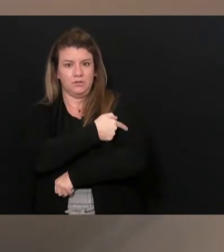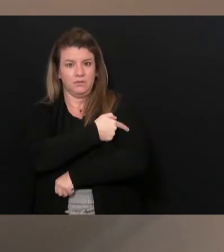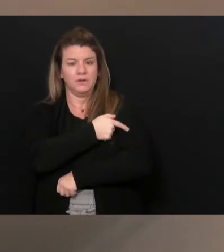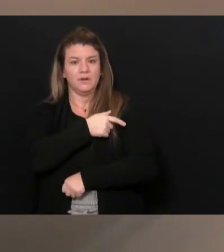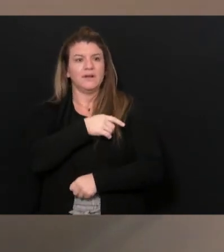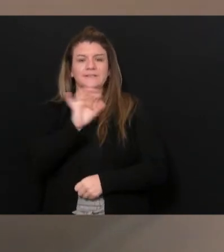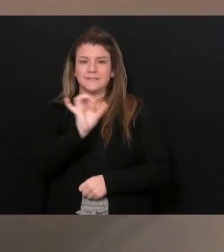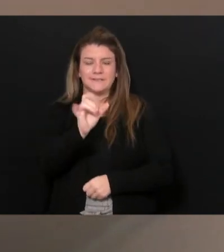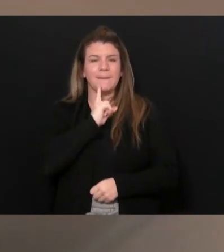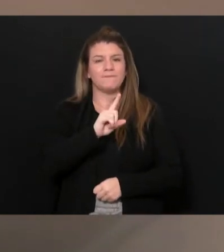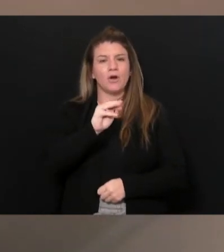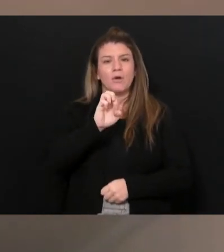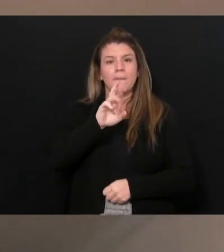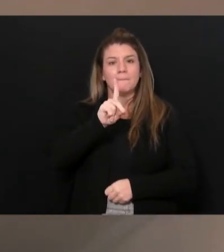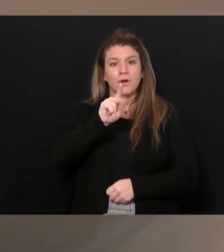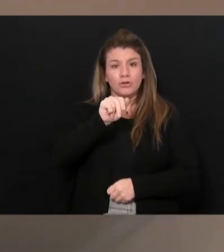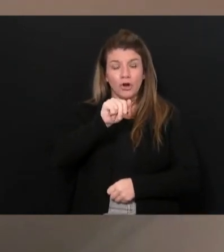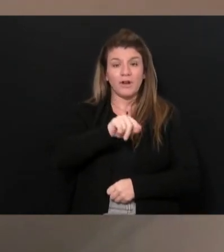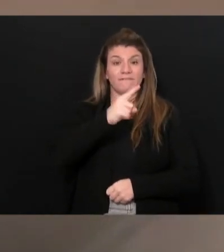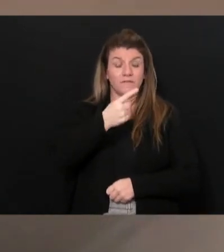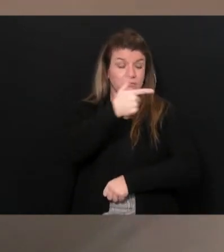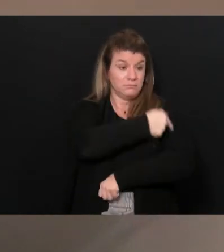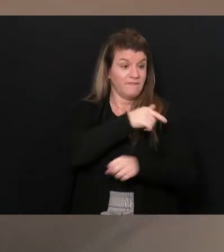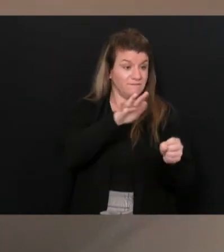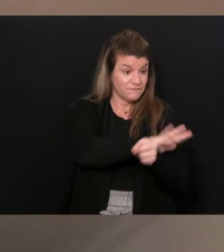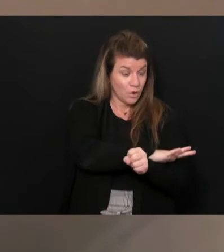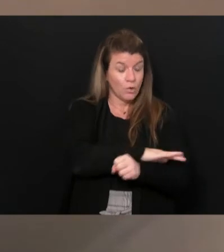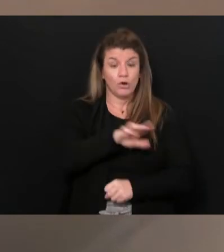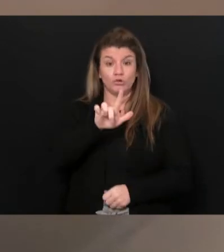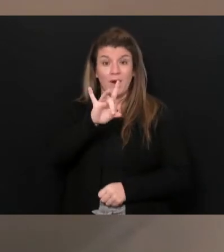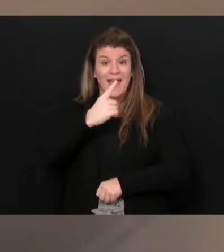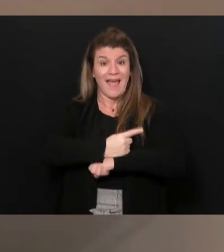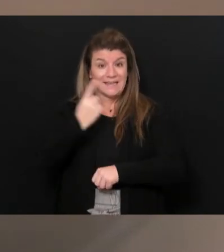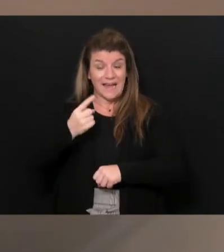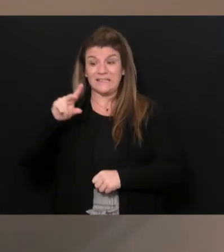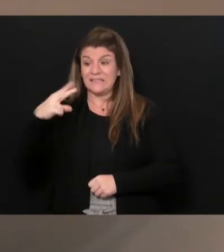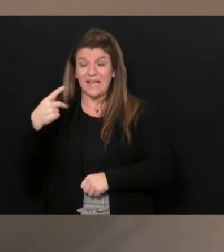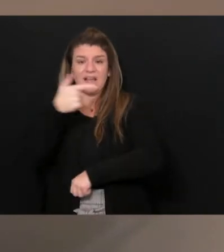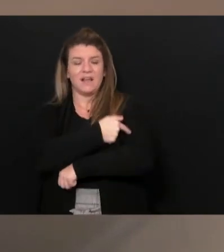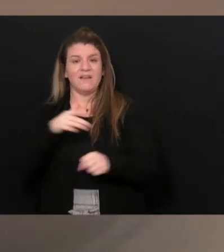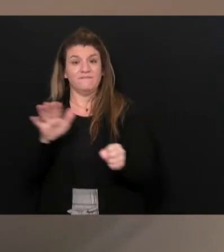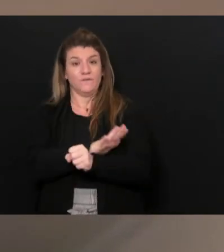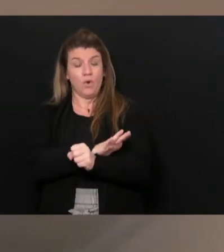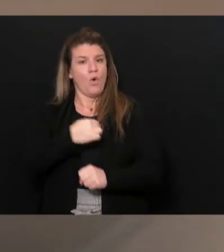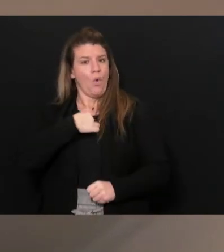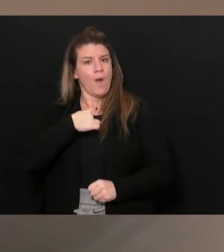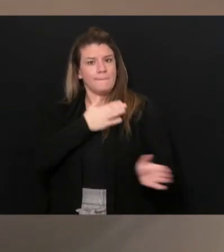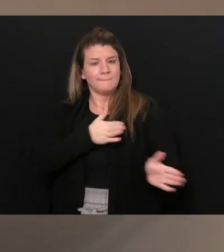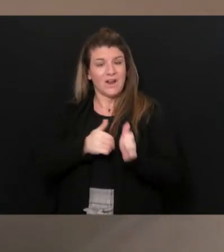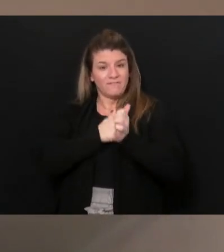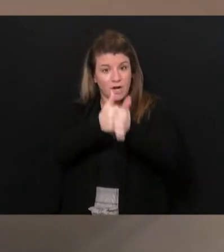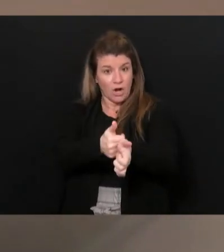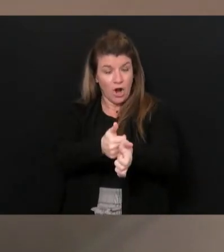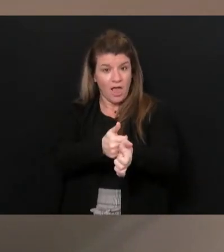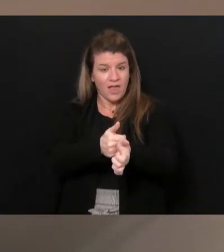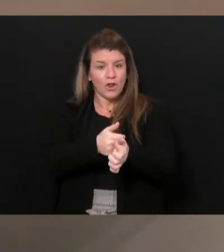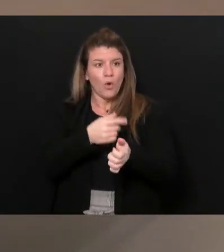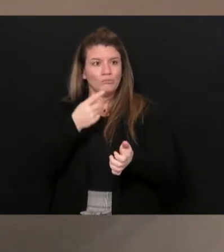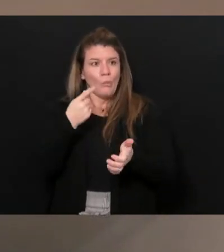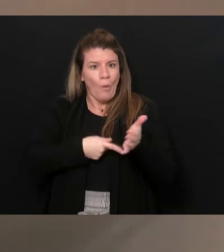Moderna vaccine, separated by 28 days, full Moderna dose. And if we adhere to those, the clinical trials would tell us we have